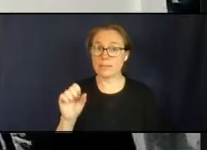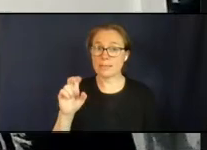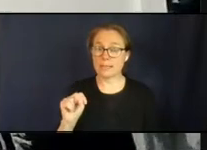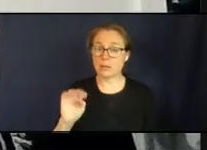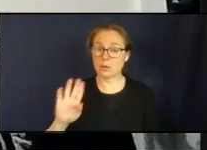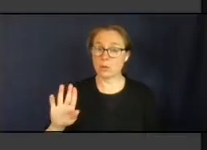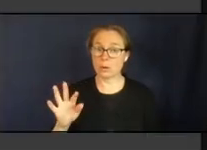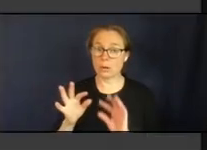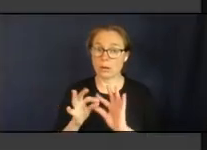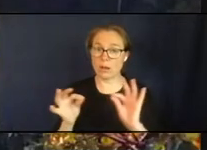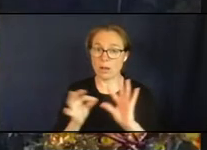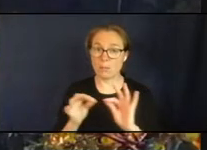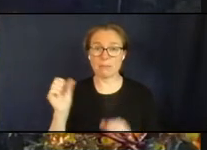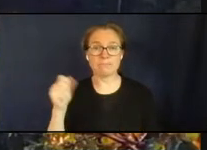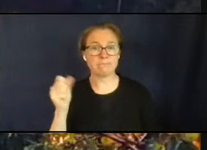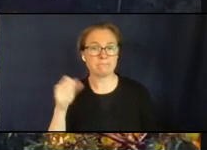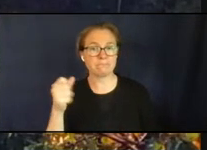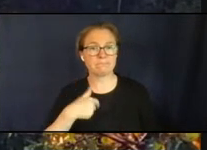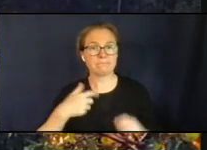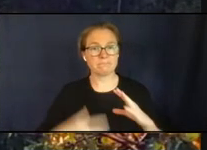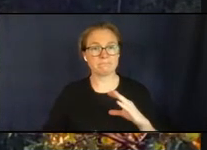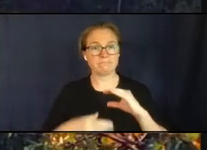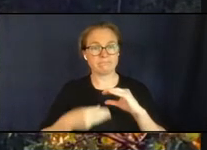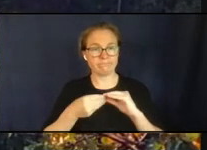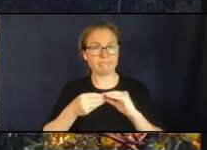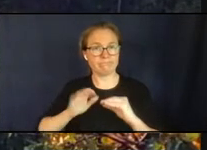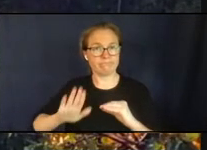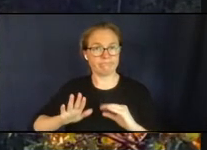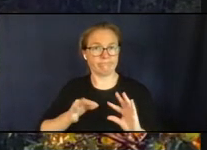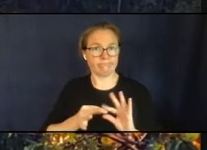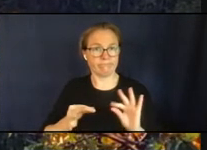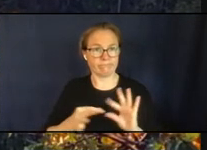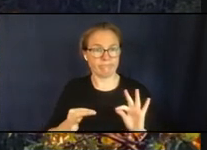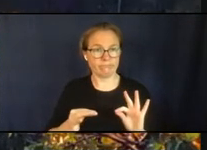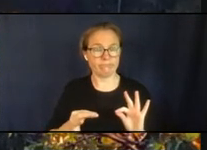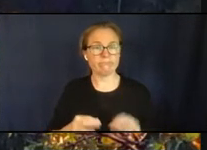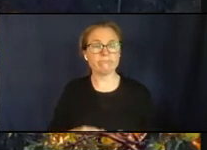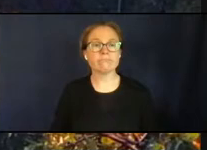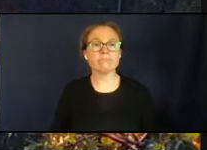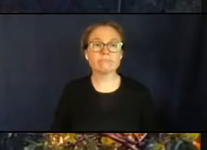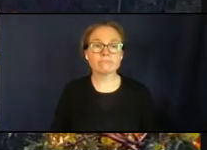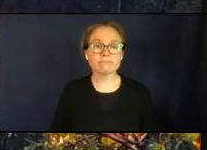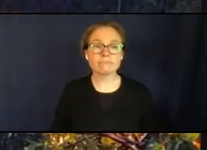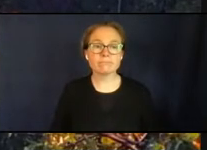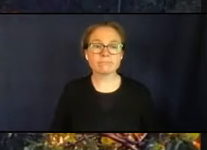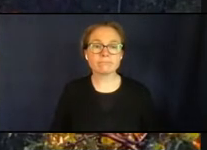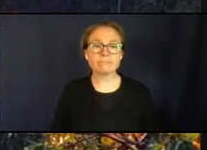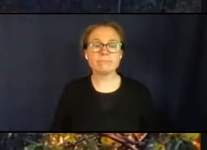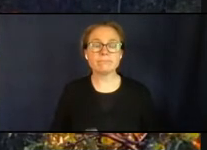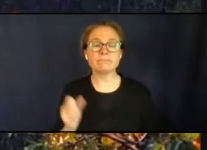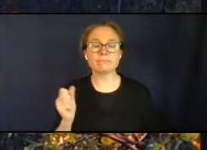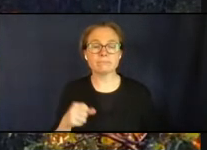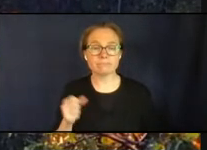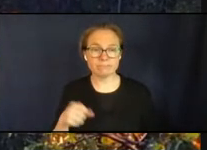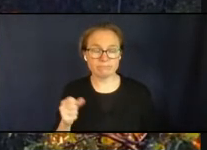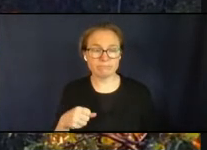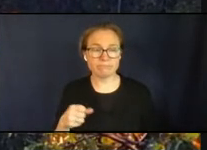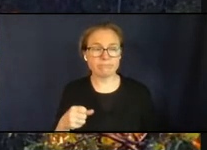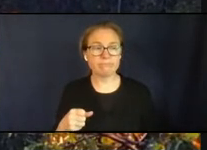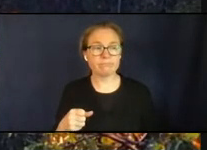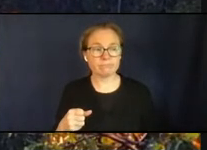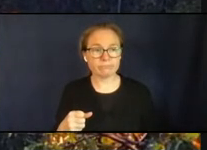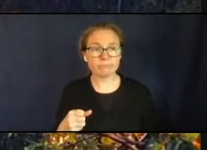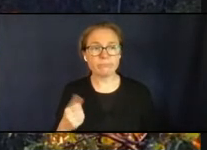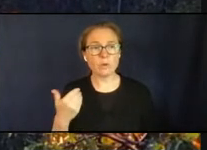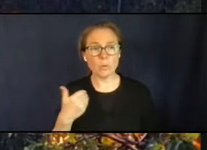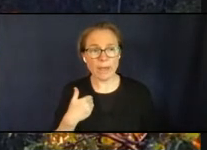I just wanted to add to Member Dubé that we have a long-standing funded program